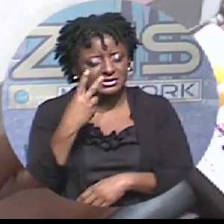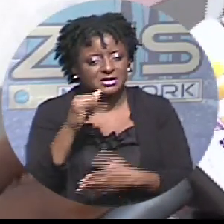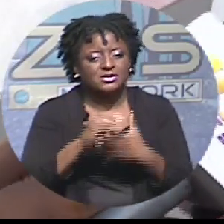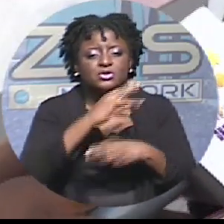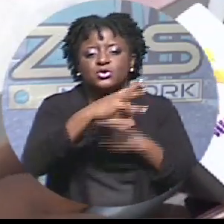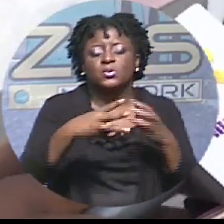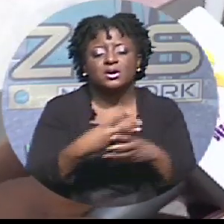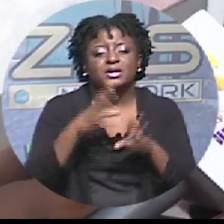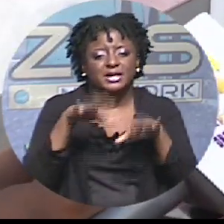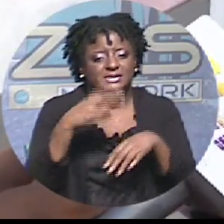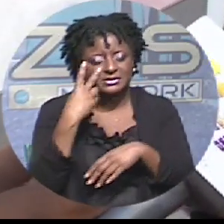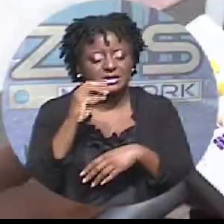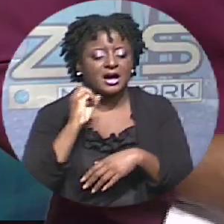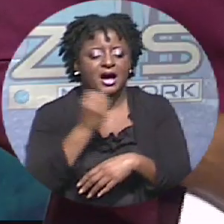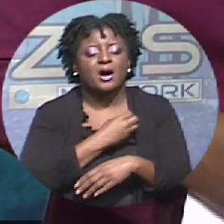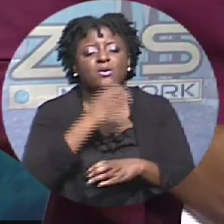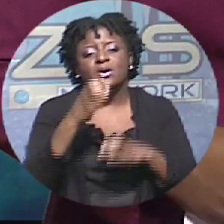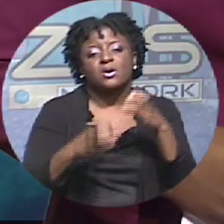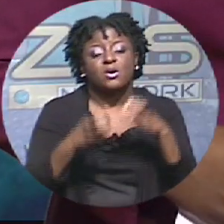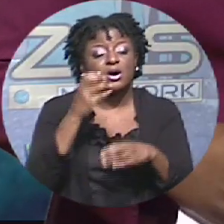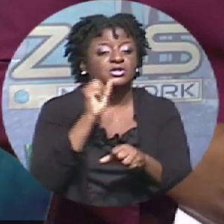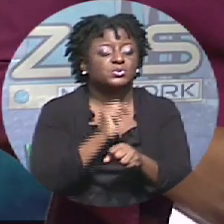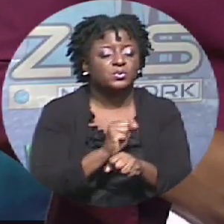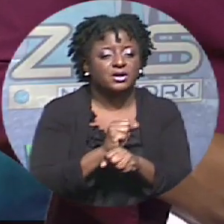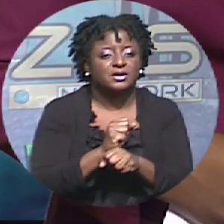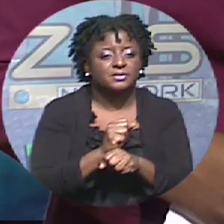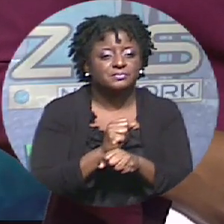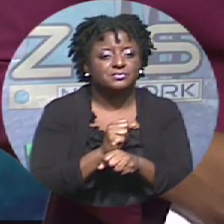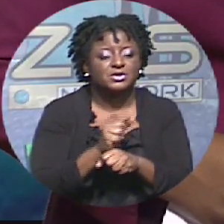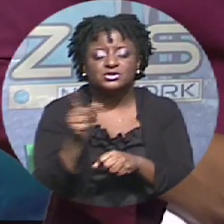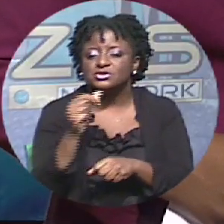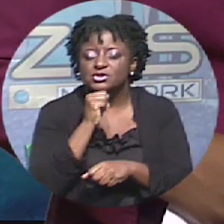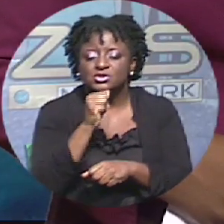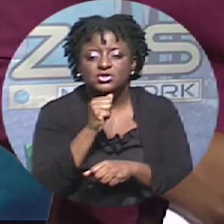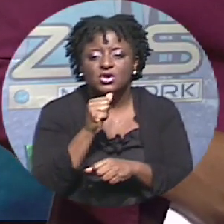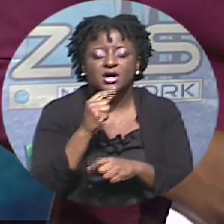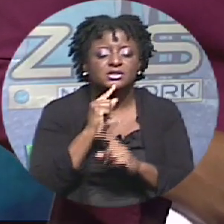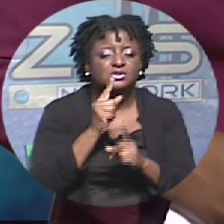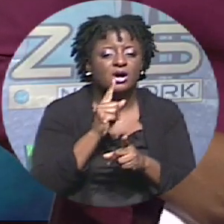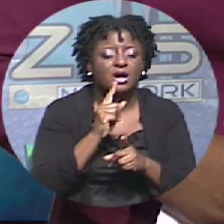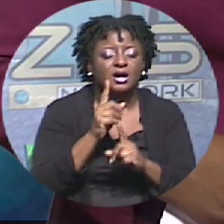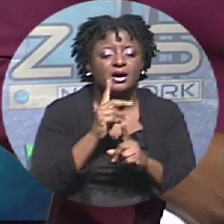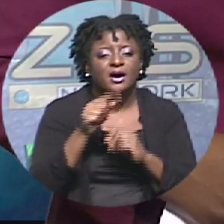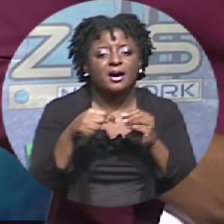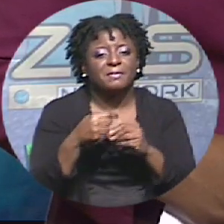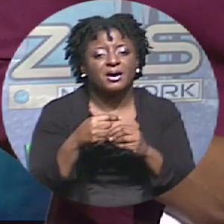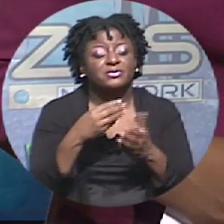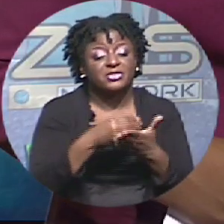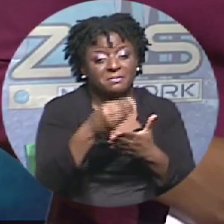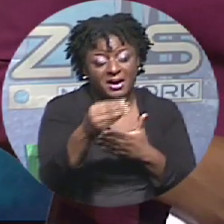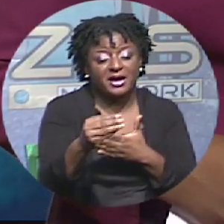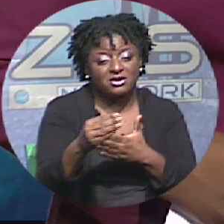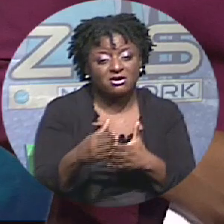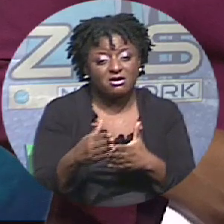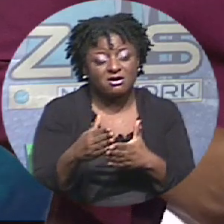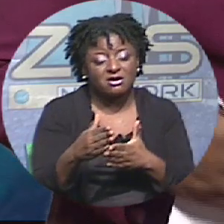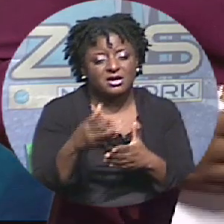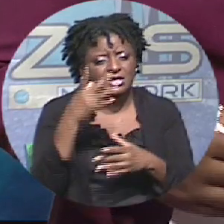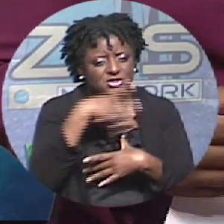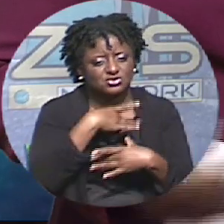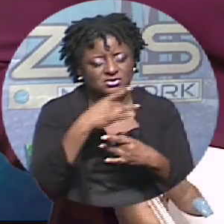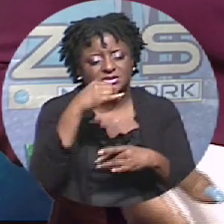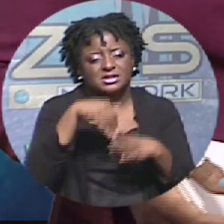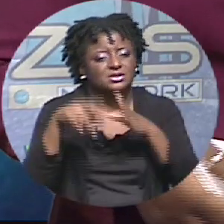our courts work. While she didn't comment on the buyer interested in purchasing Baha Mar, the AG described the casino and hotel operator